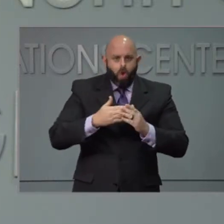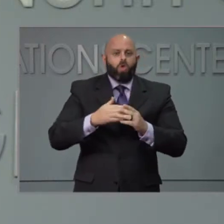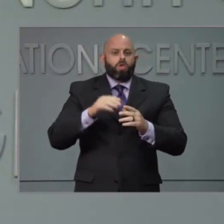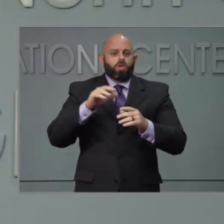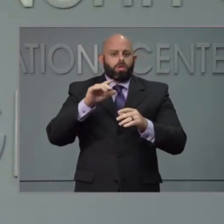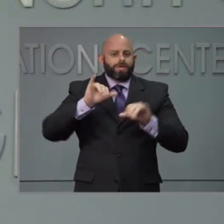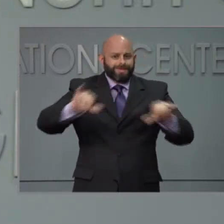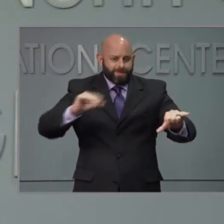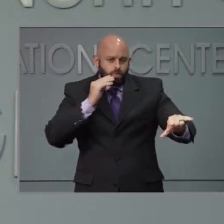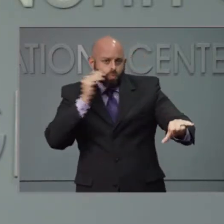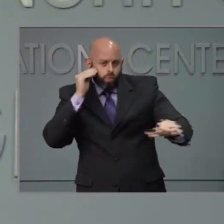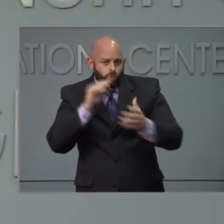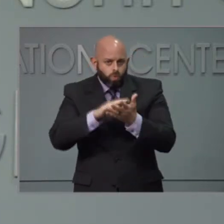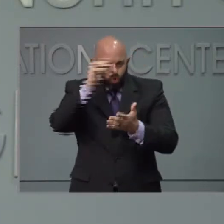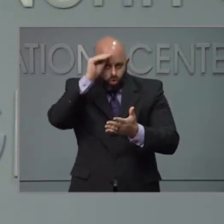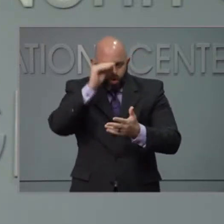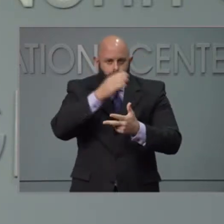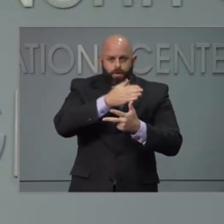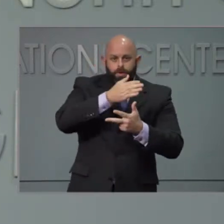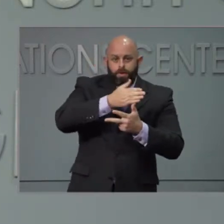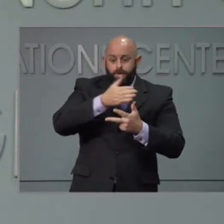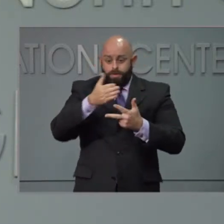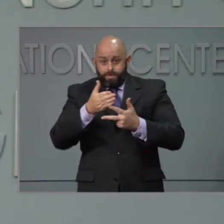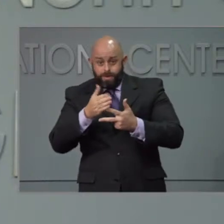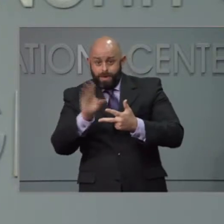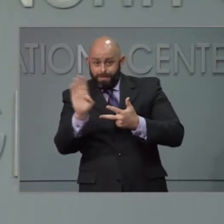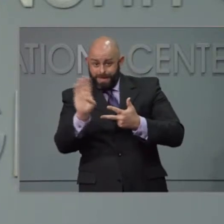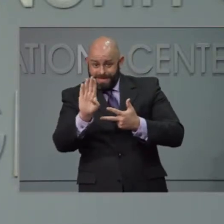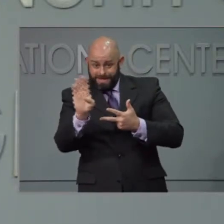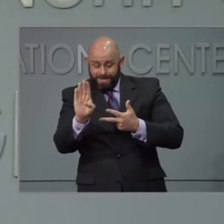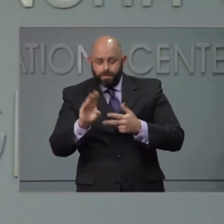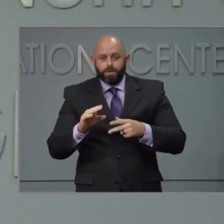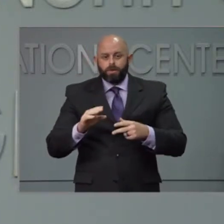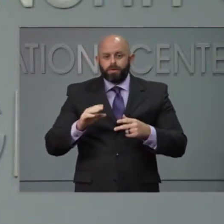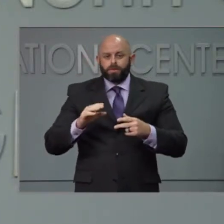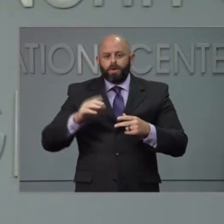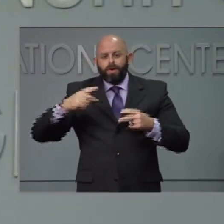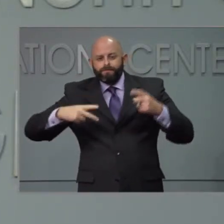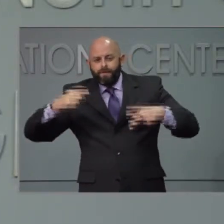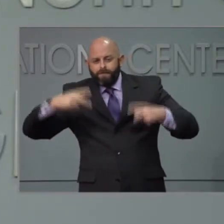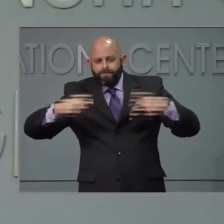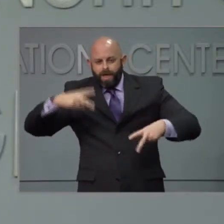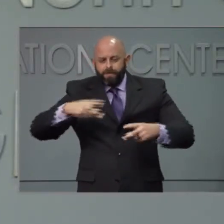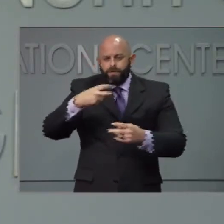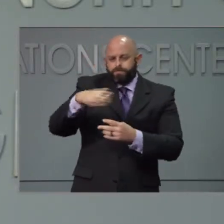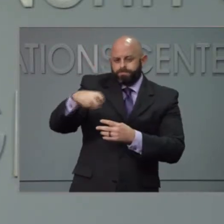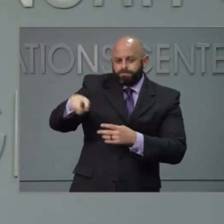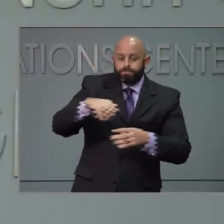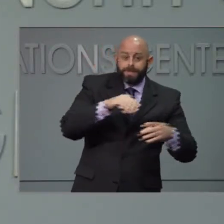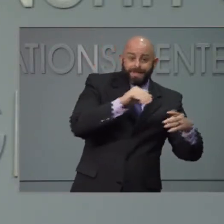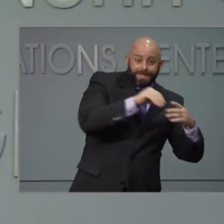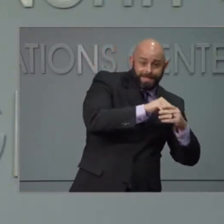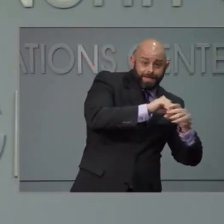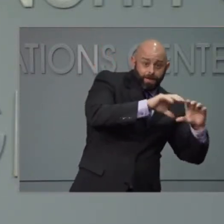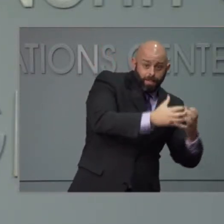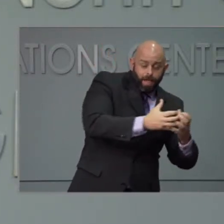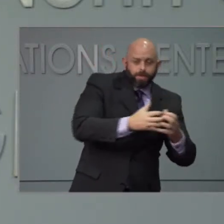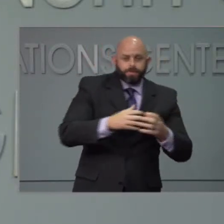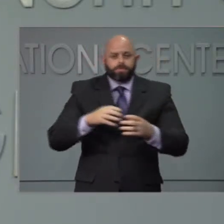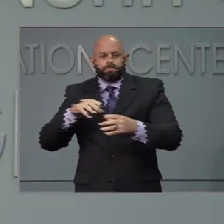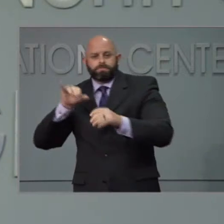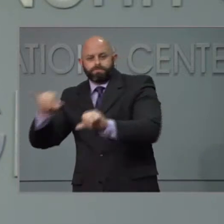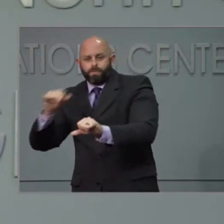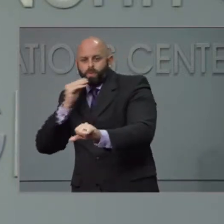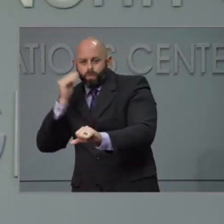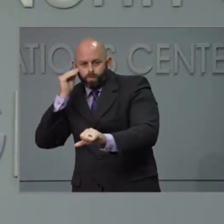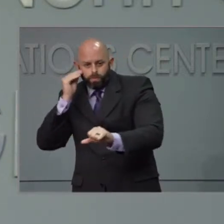having a combination of remote learning and less density in in-person classes. And